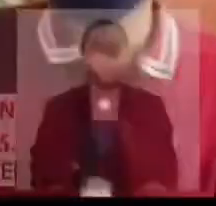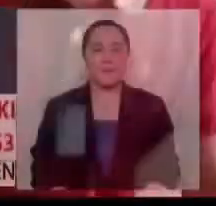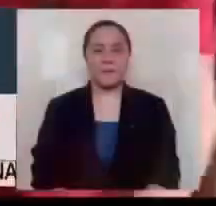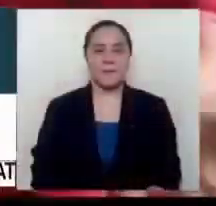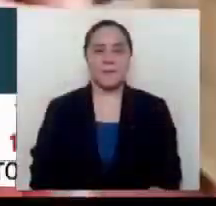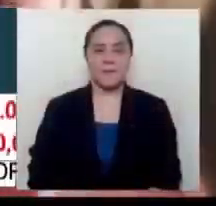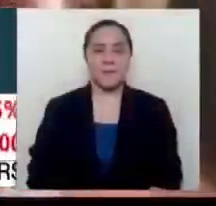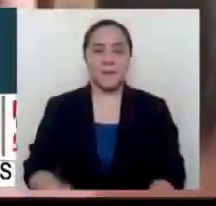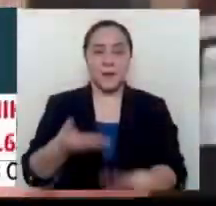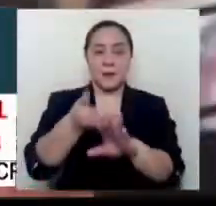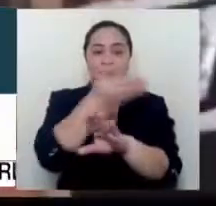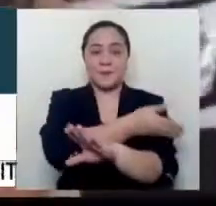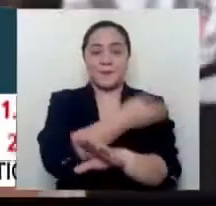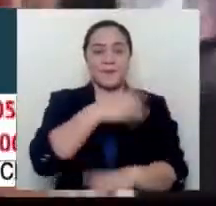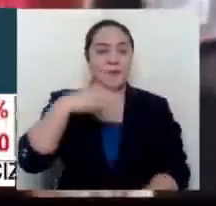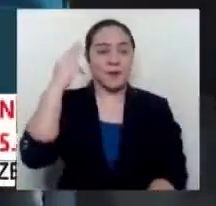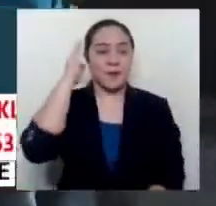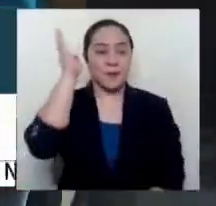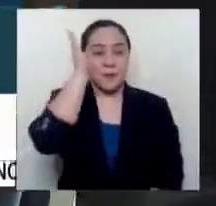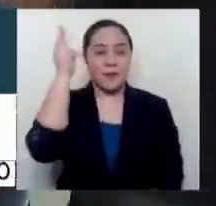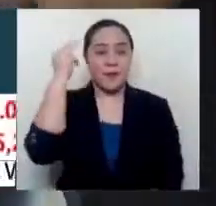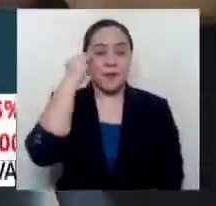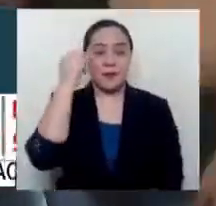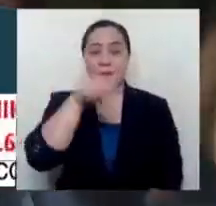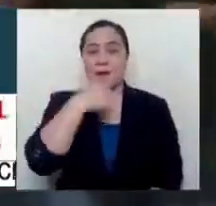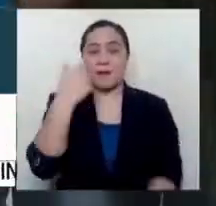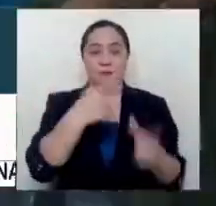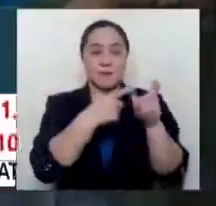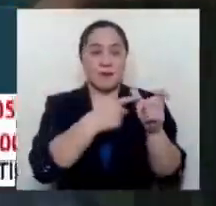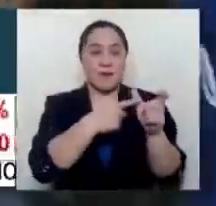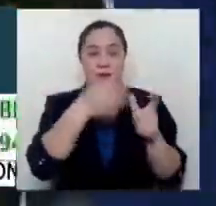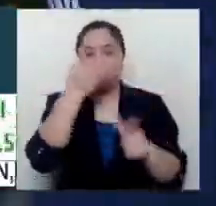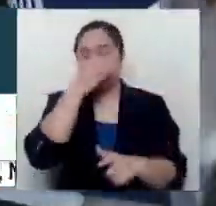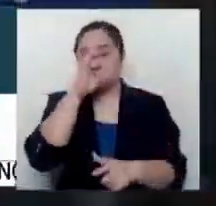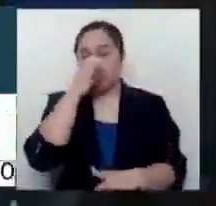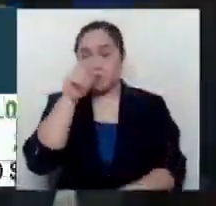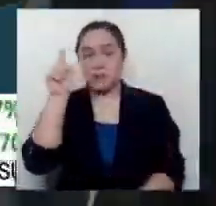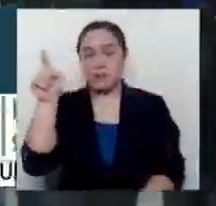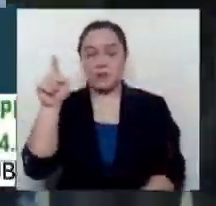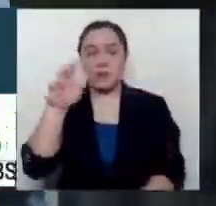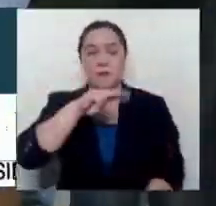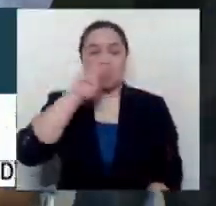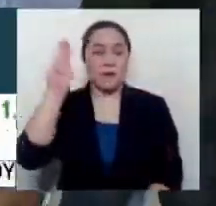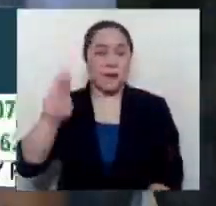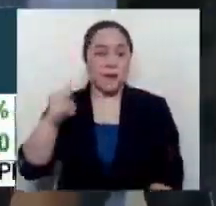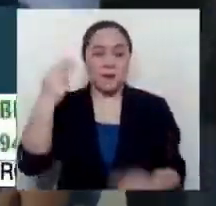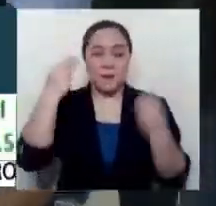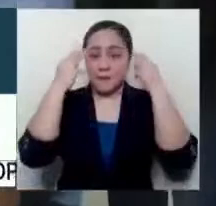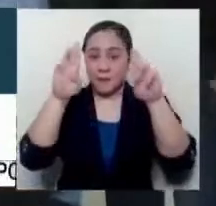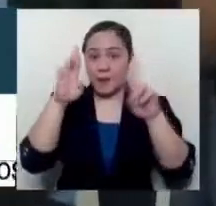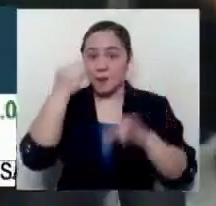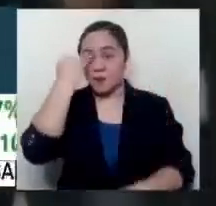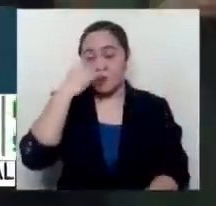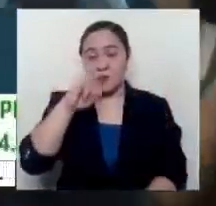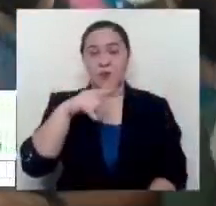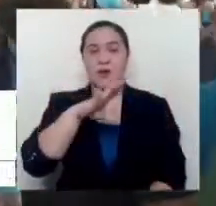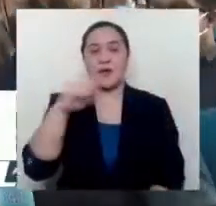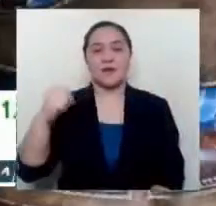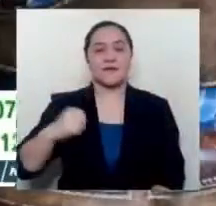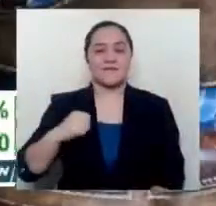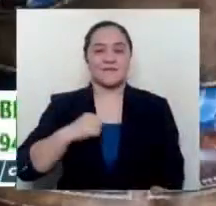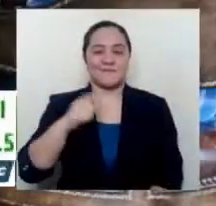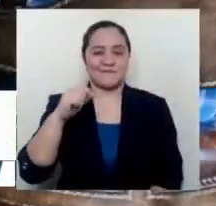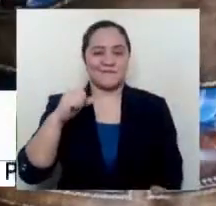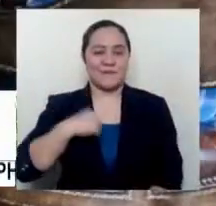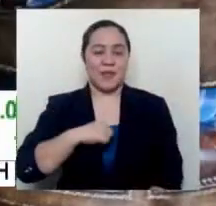Apart from Marcos, other presidential candidates who met with Garcia in Cebu include Manila Mayor Isko Moreno and Senator Panfilo Lacson.